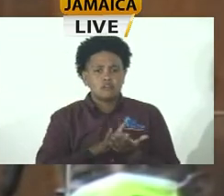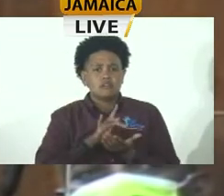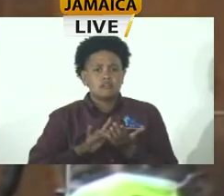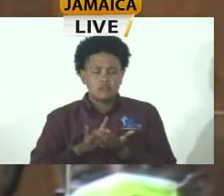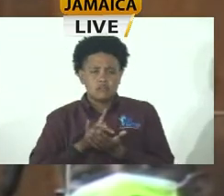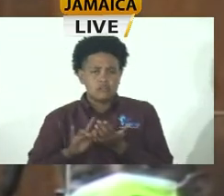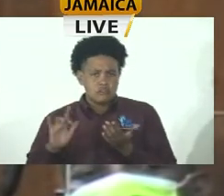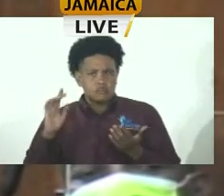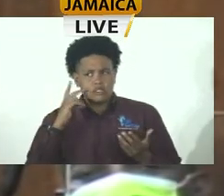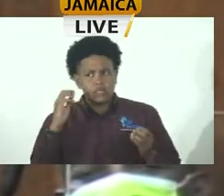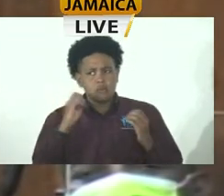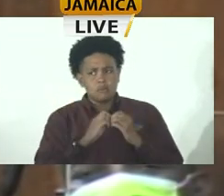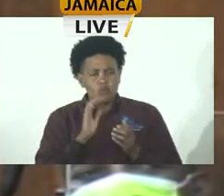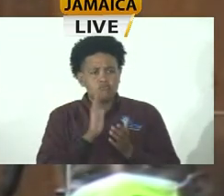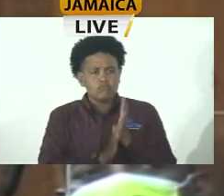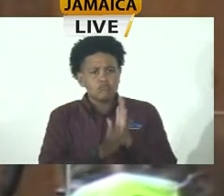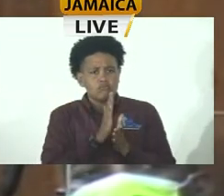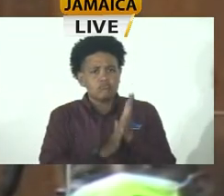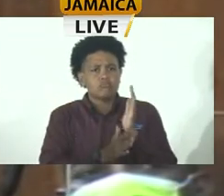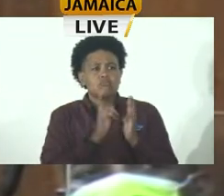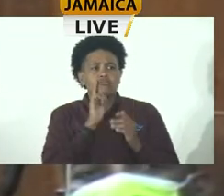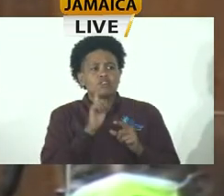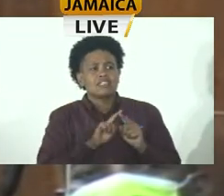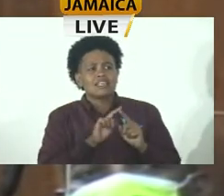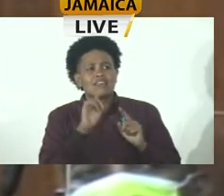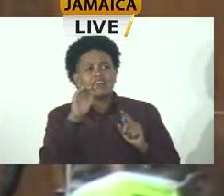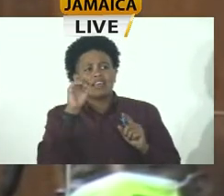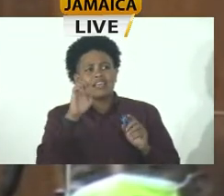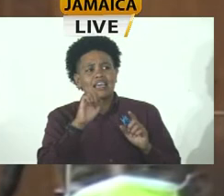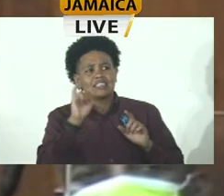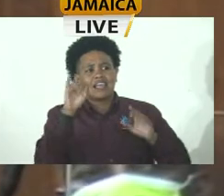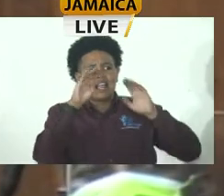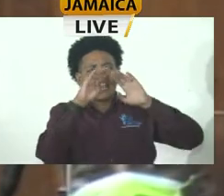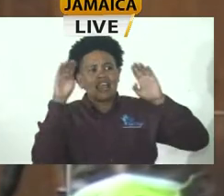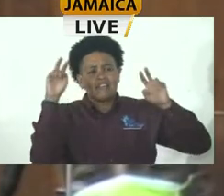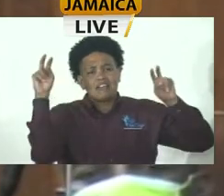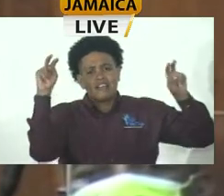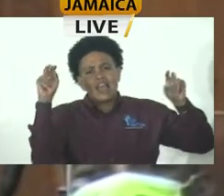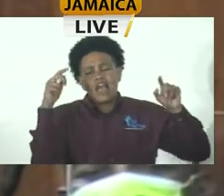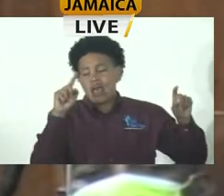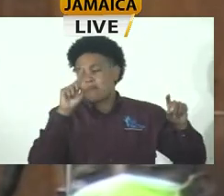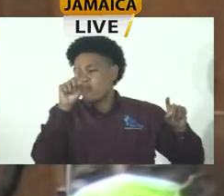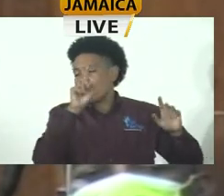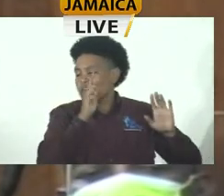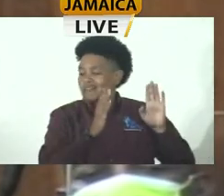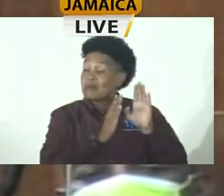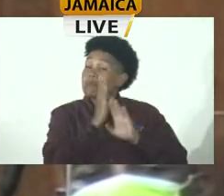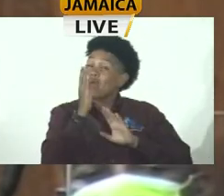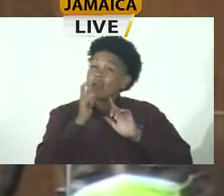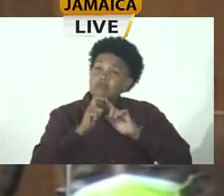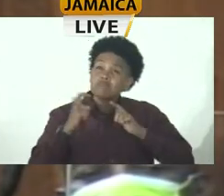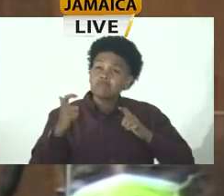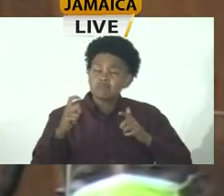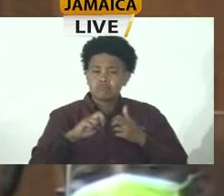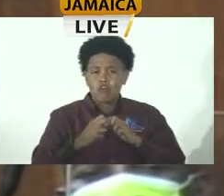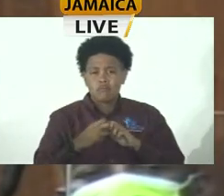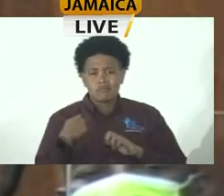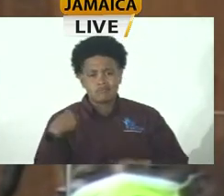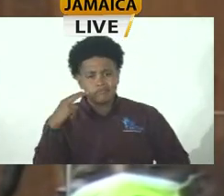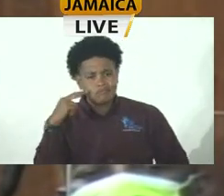greater disposal of cases in at that level one of the major major problem madam